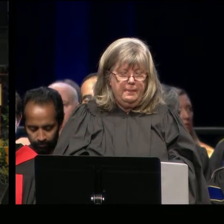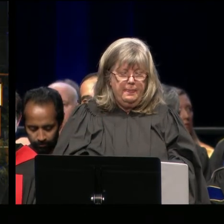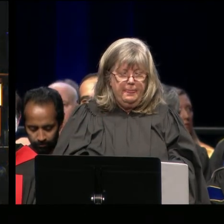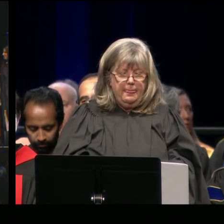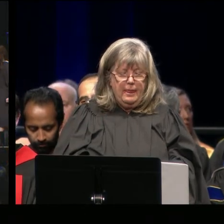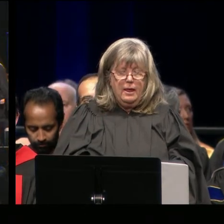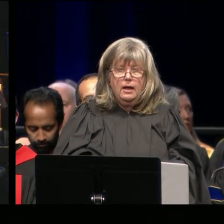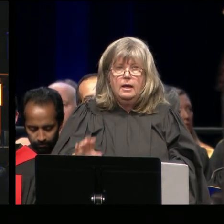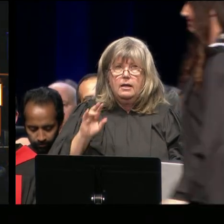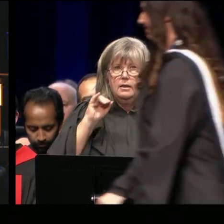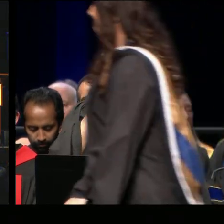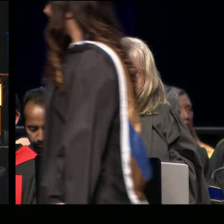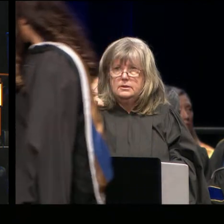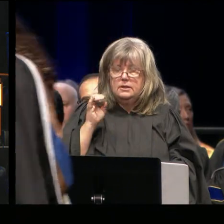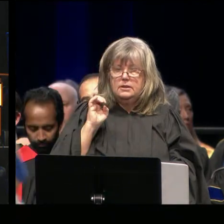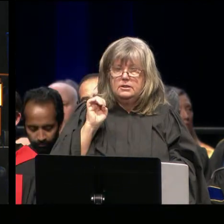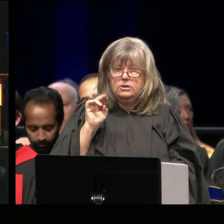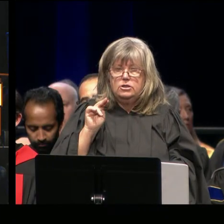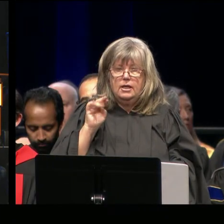Jennifer Pedro.